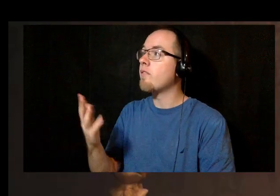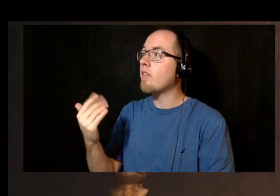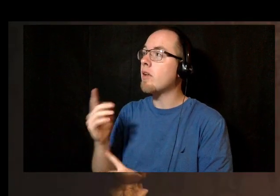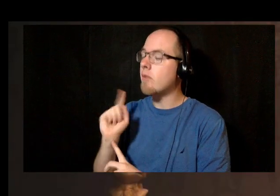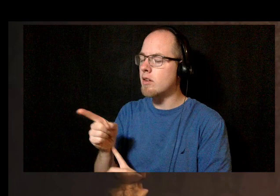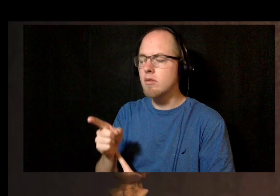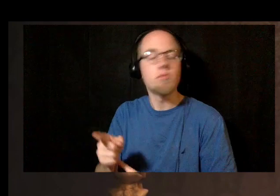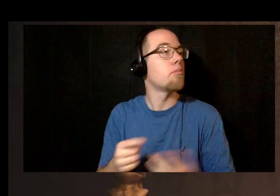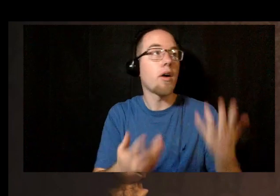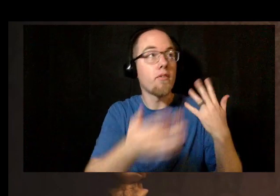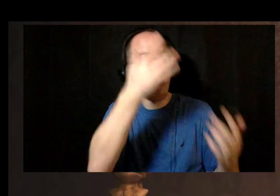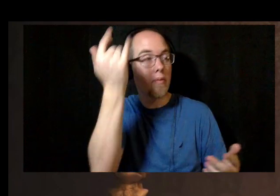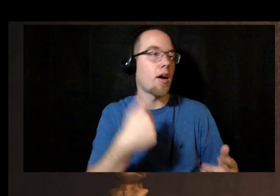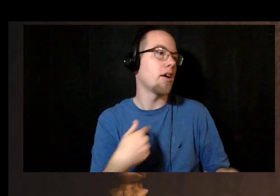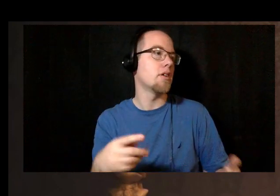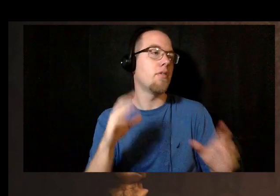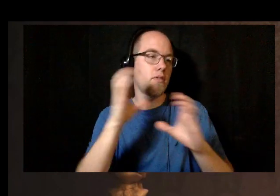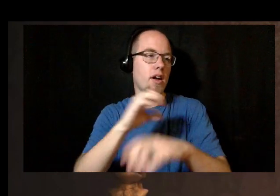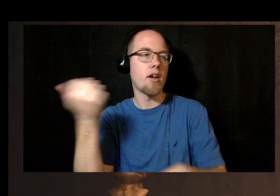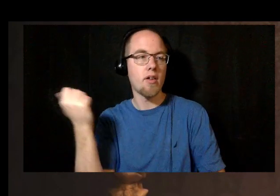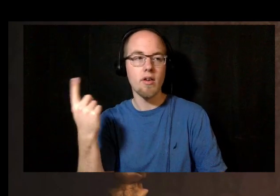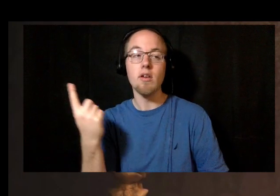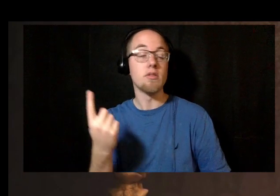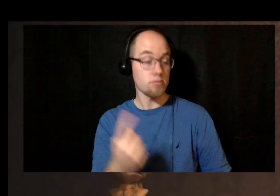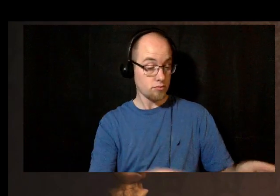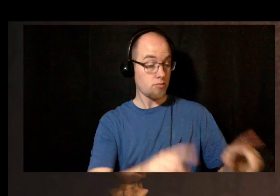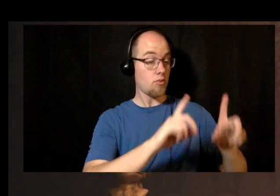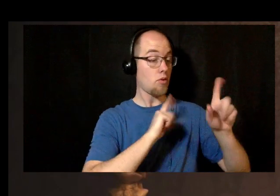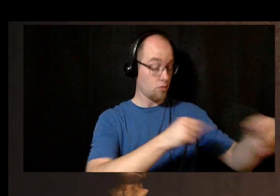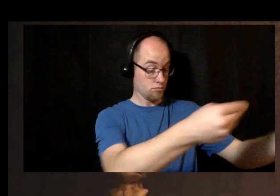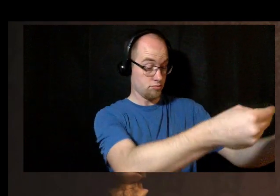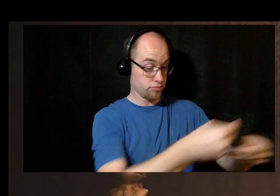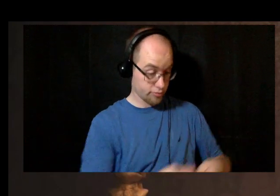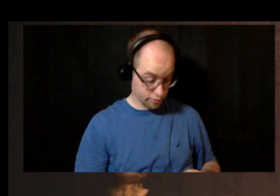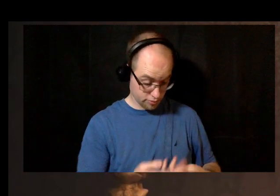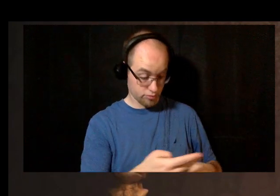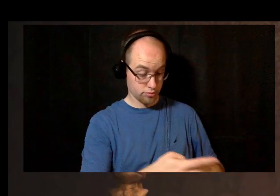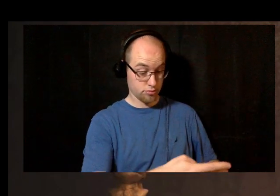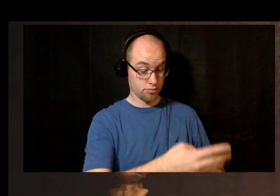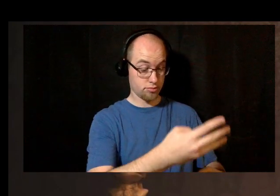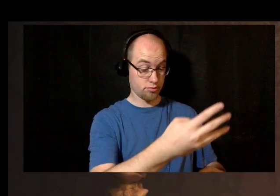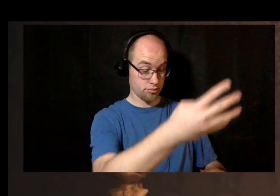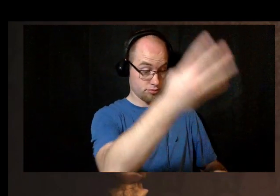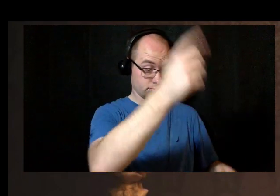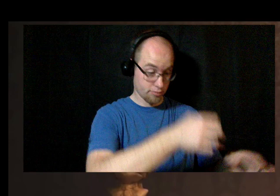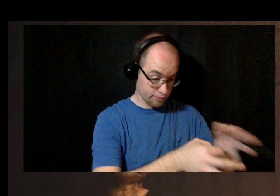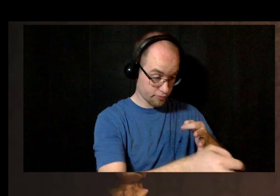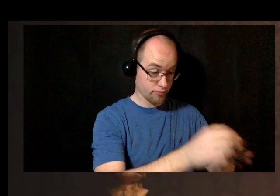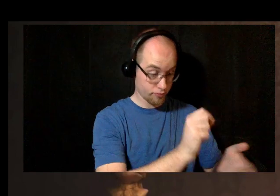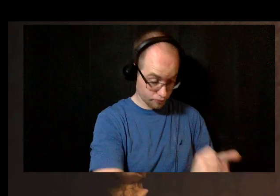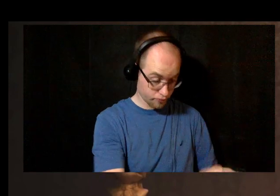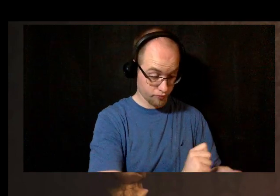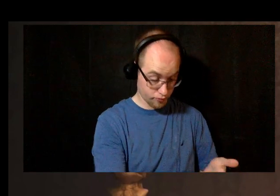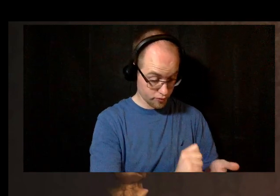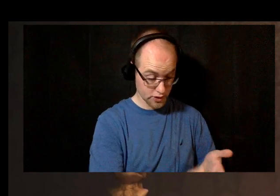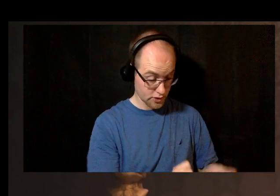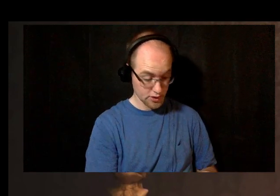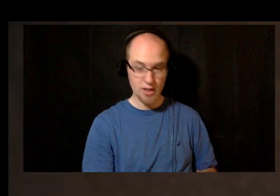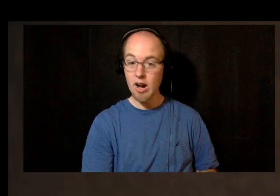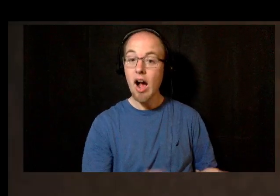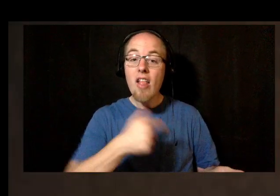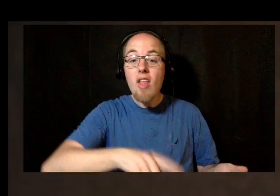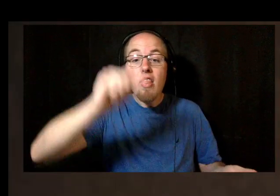bookshelf. And then when his reply actually does come through, I realise he spent those 15 minutes crafting his response because it's